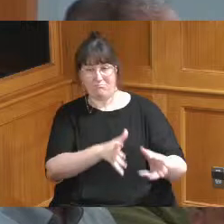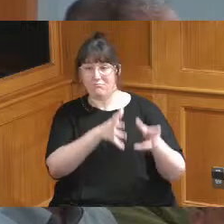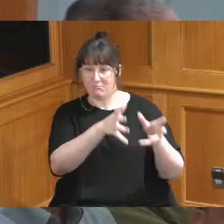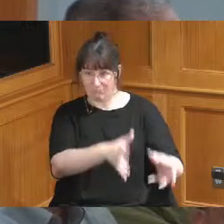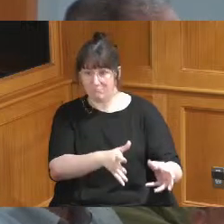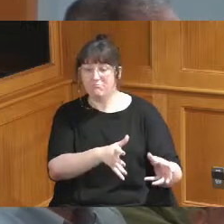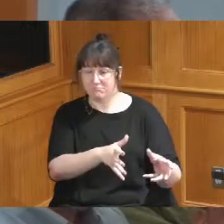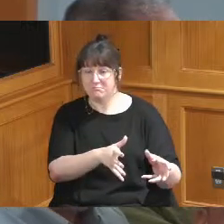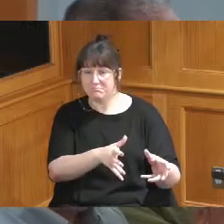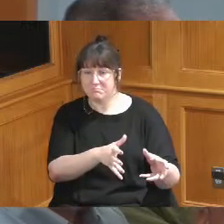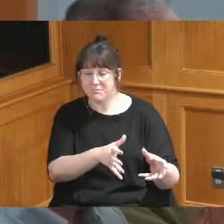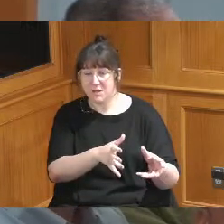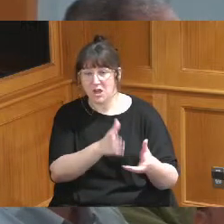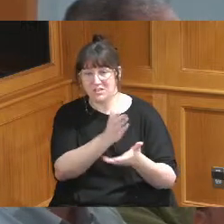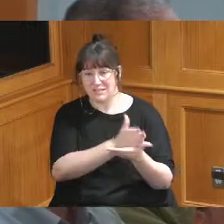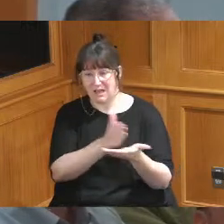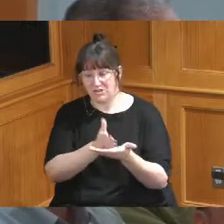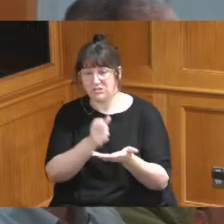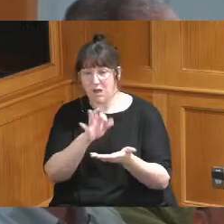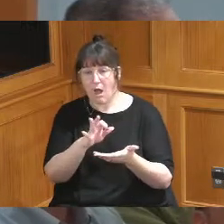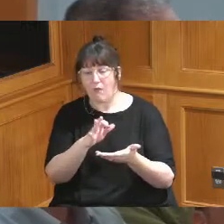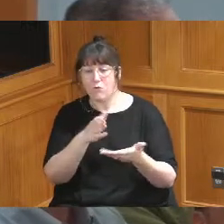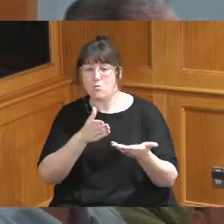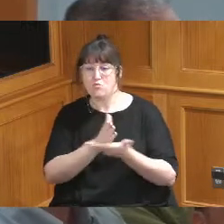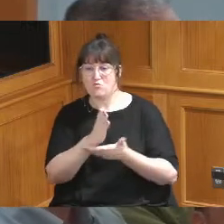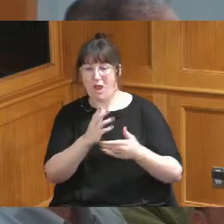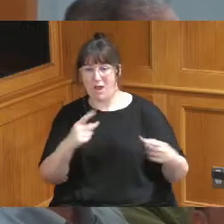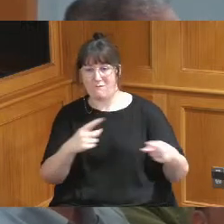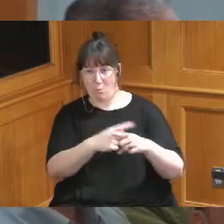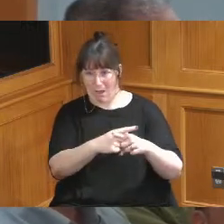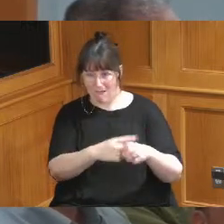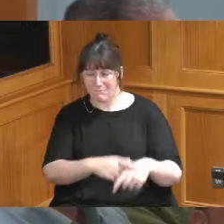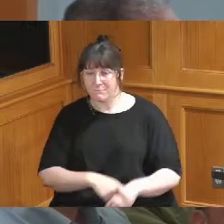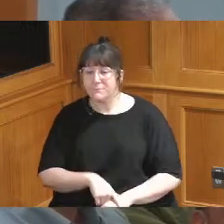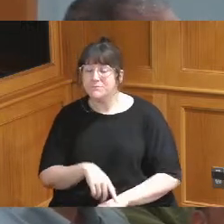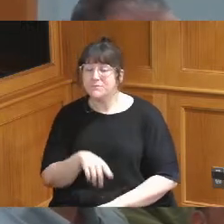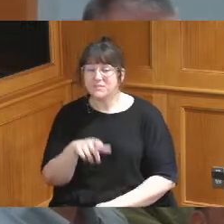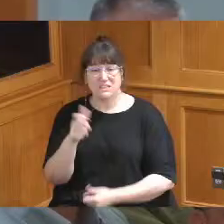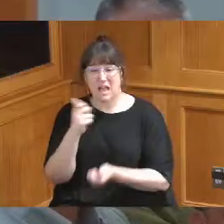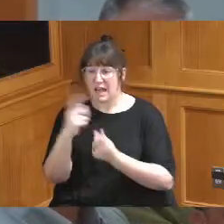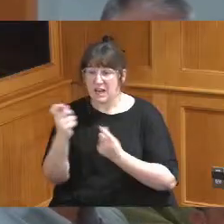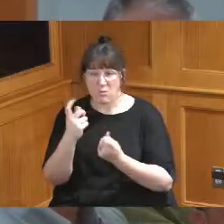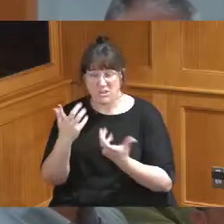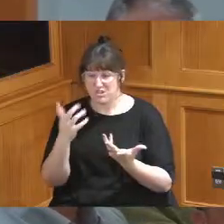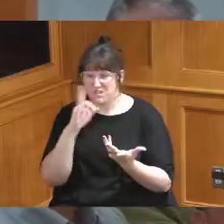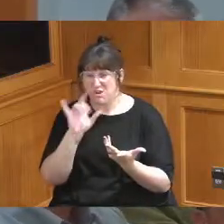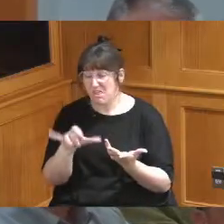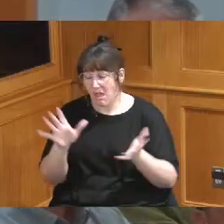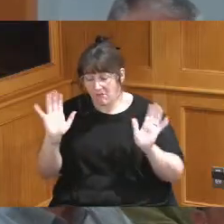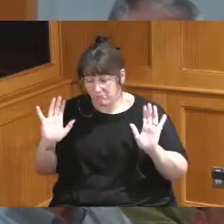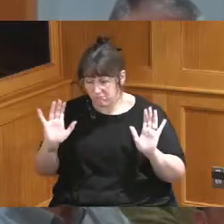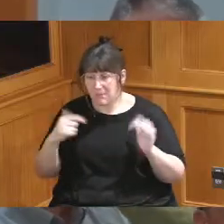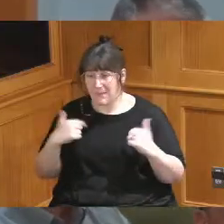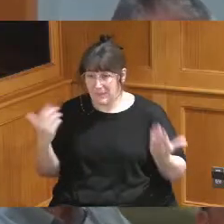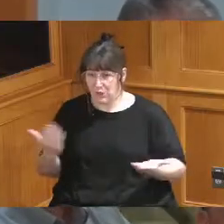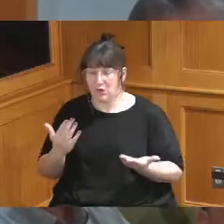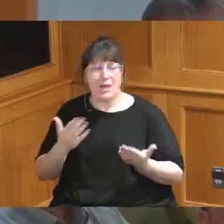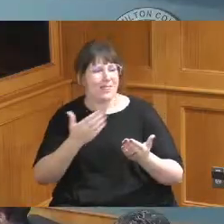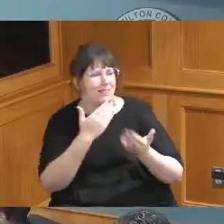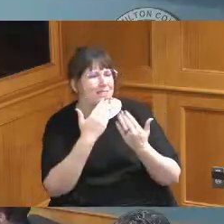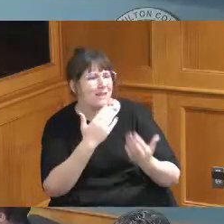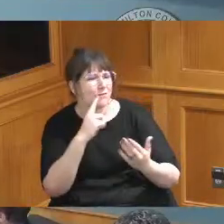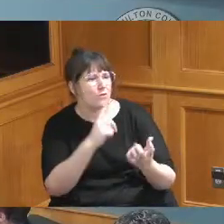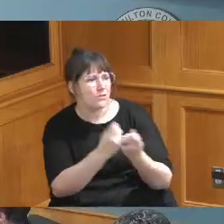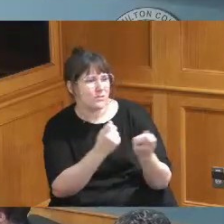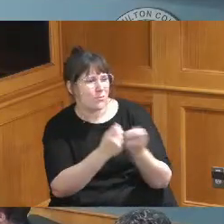2 sections of right-of-way. Okay. Any questions or anything other than that? No, thank you. Thank you for being here. We